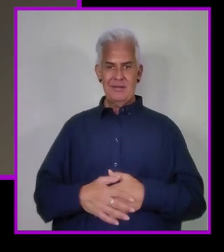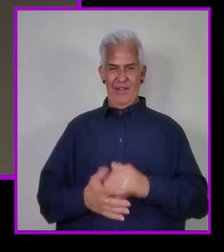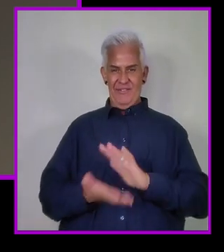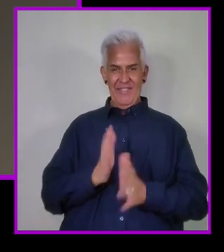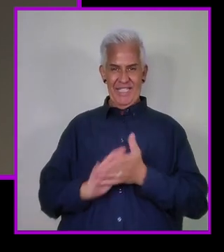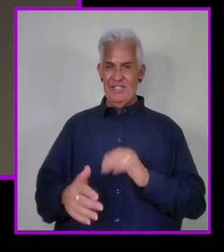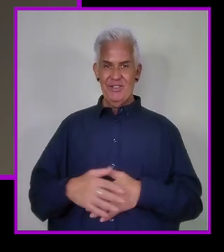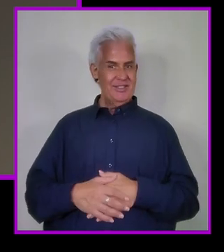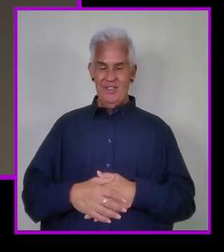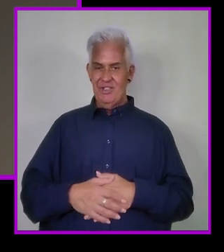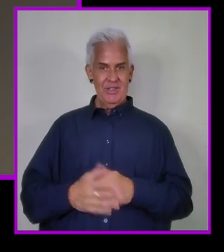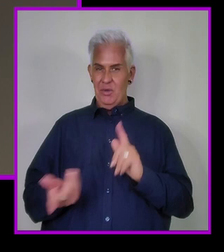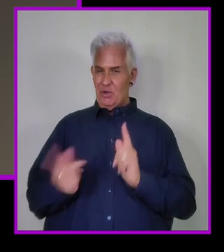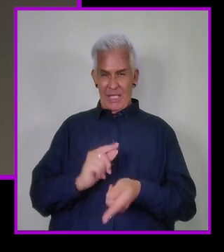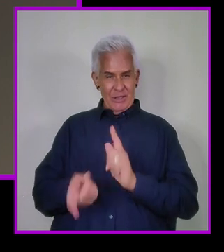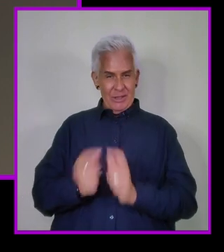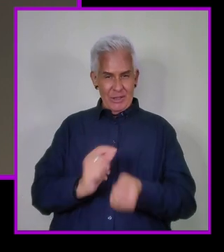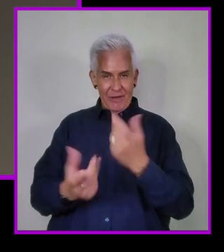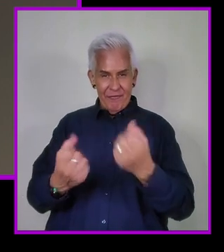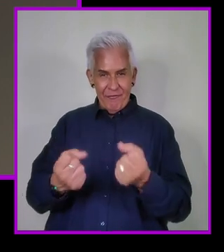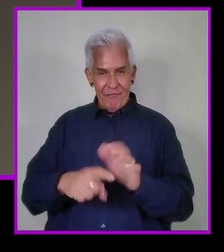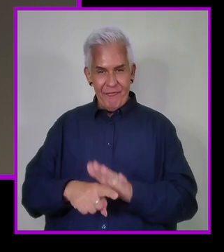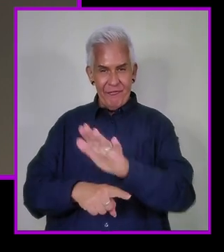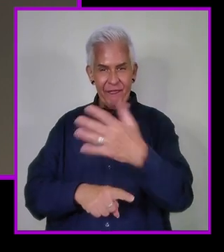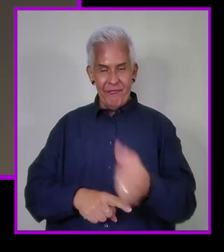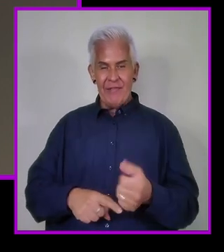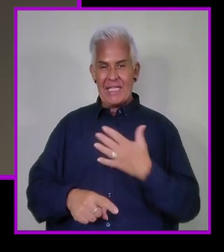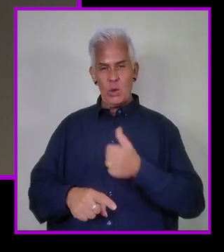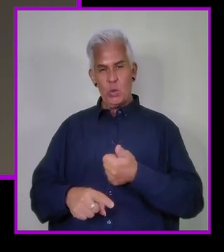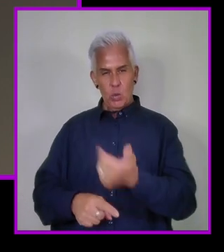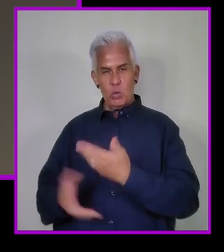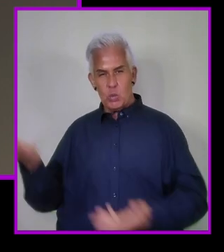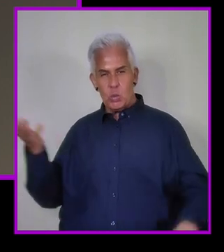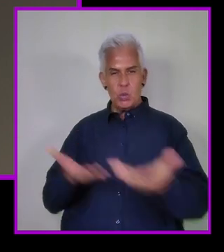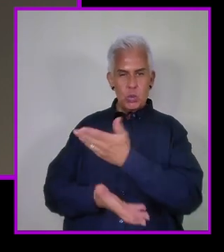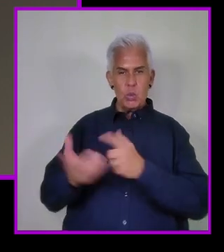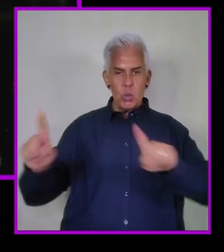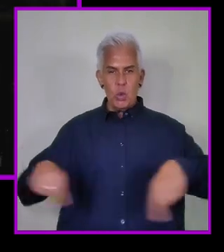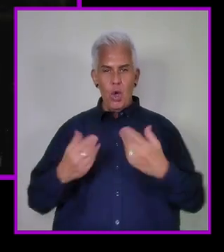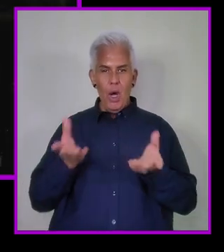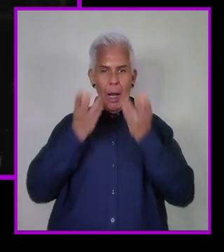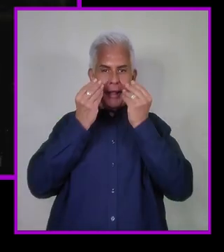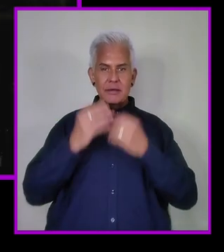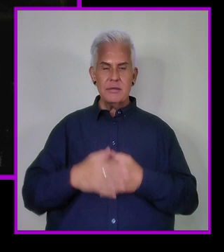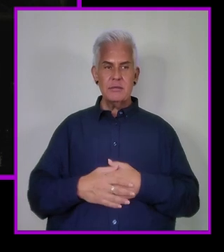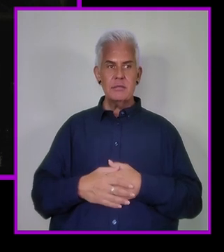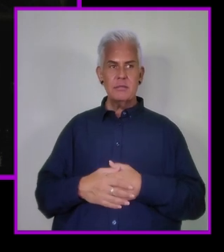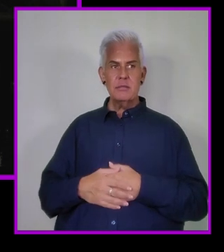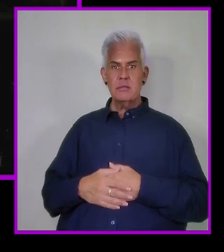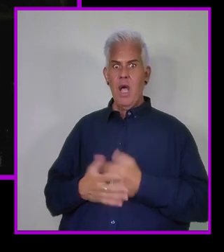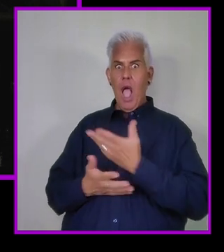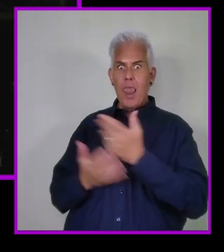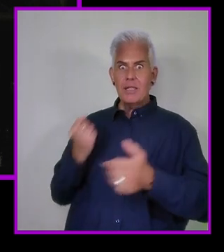moving forward. So yes, ensuring that, you know, there's good dialogue and good communication and that everybody is listening. And a good